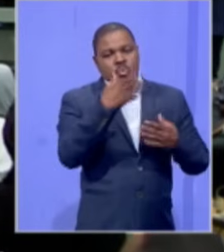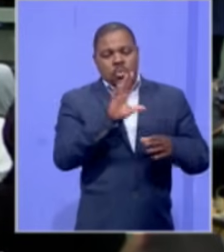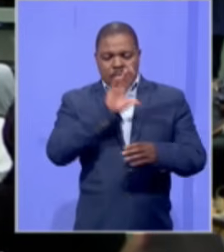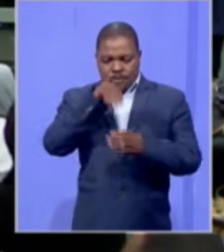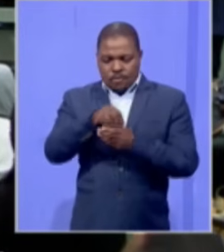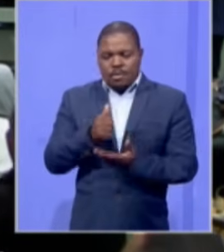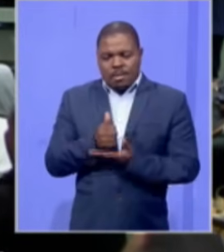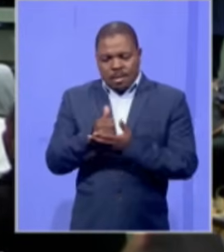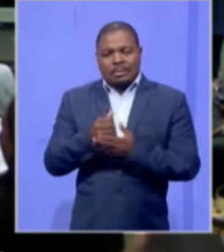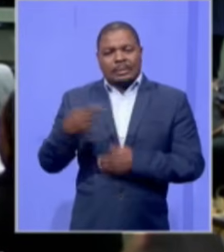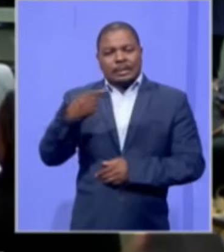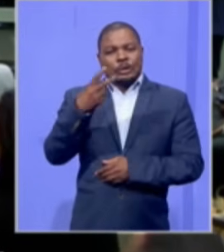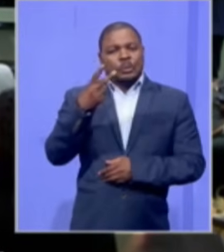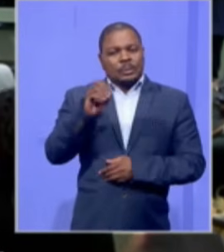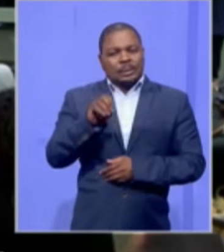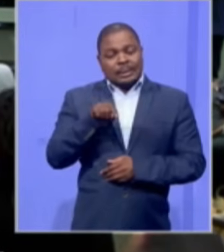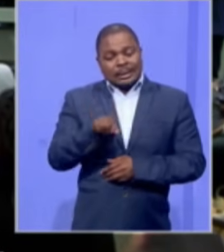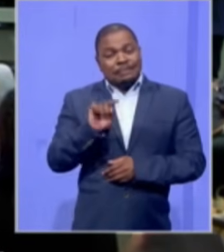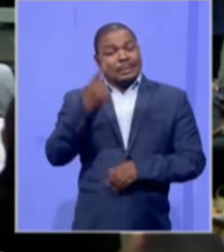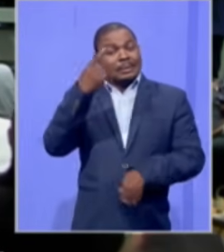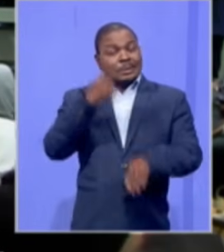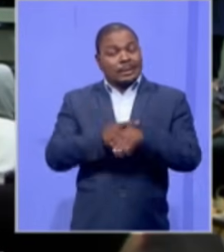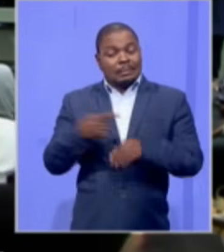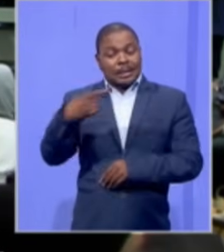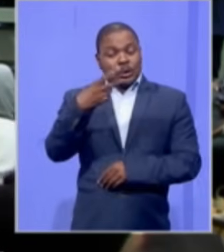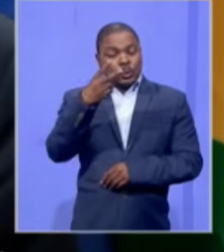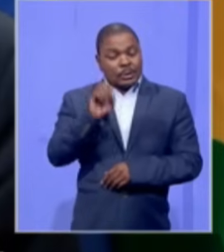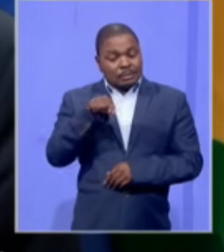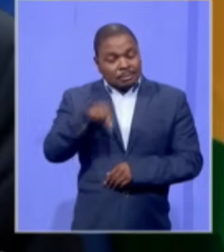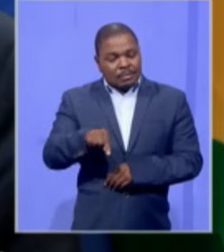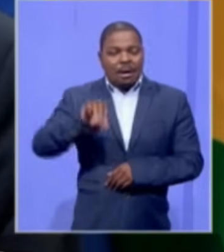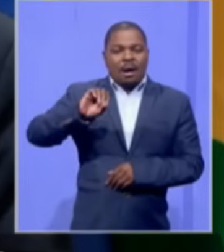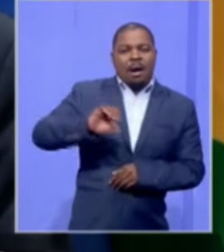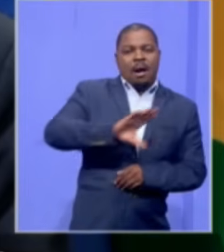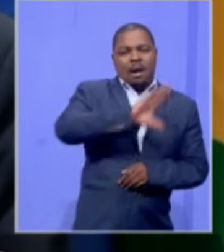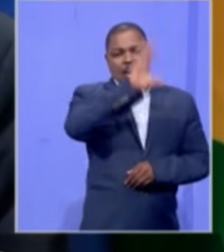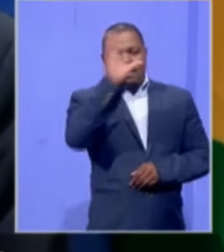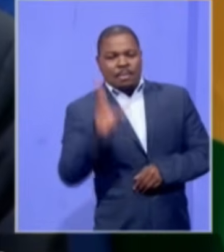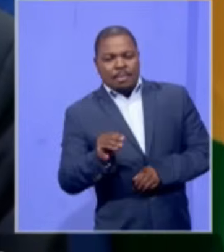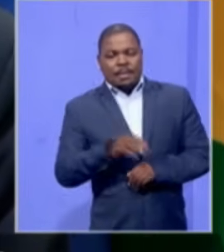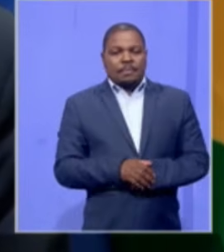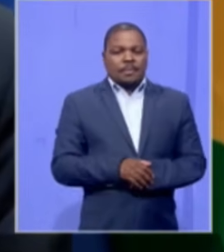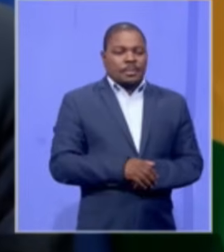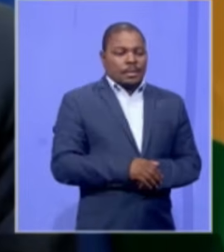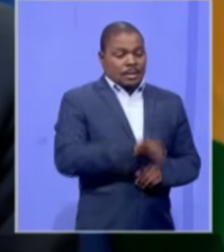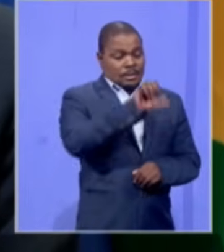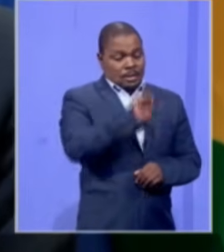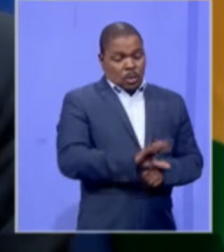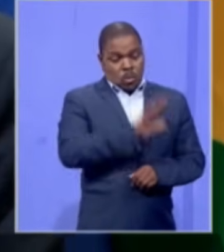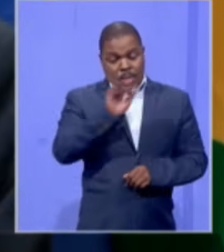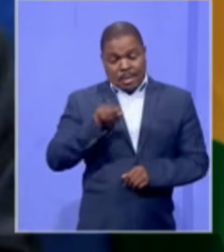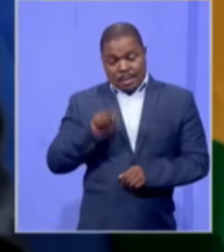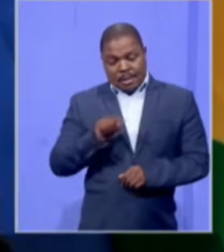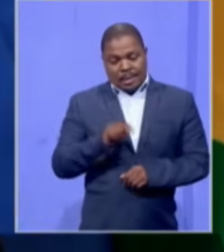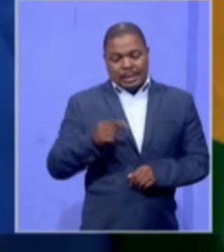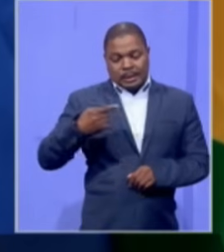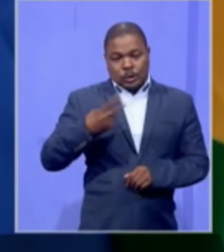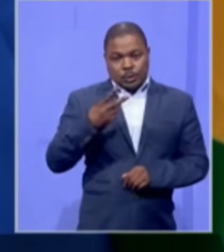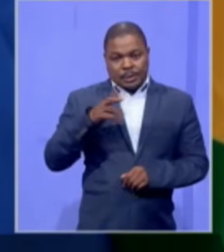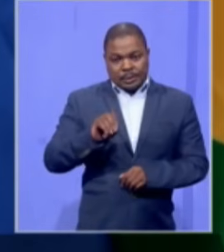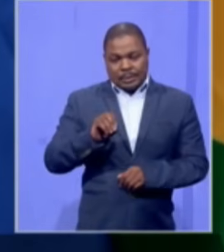sa G20 se tlang ho tshwara lekgetlo la pele kontinenteng ya Afrika. As South African holds the G20